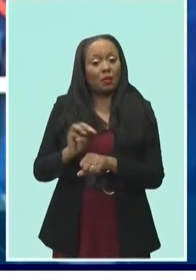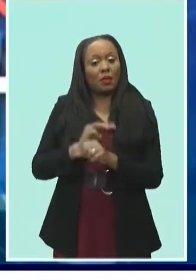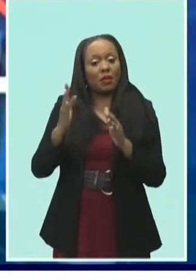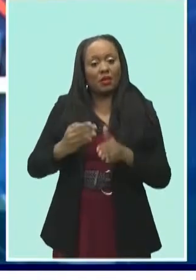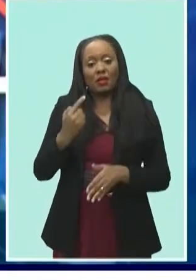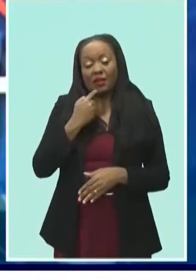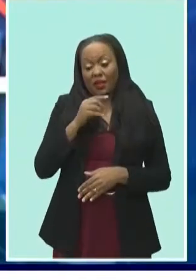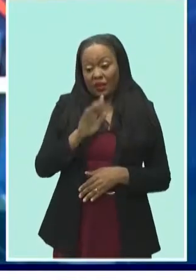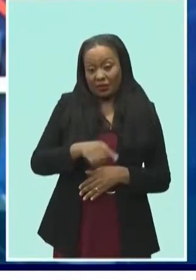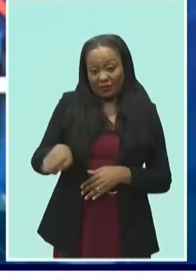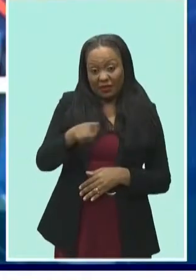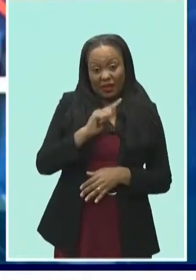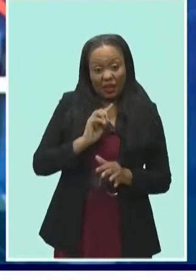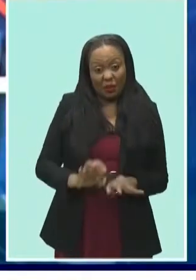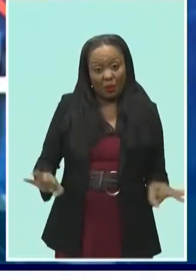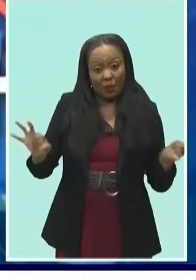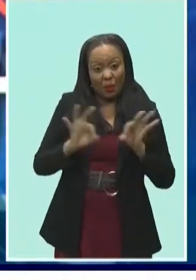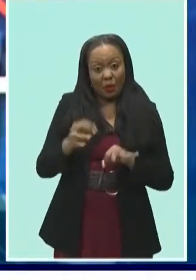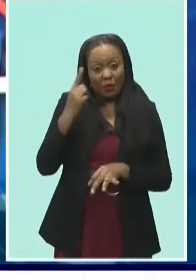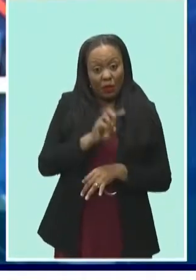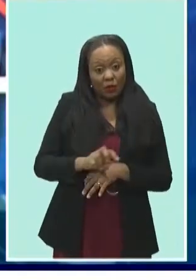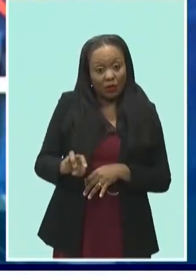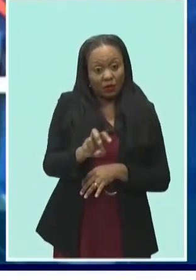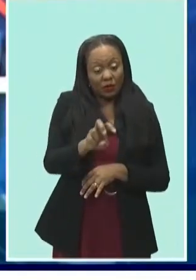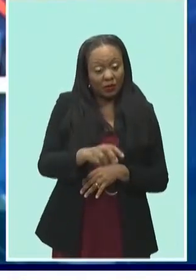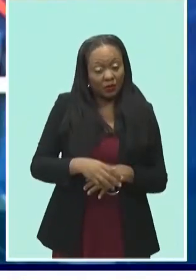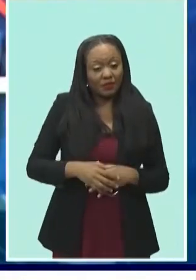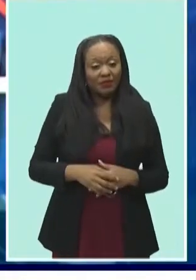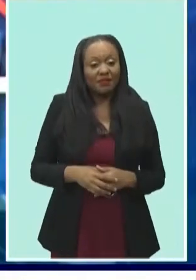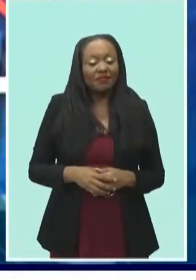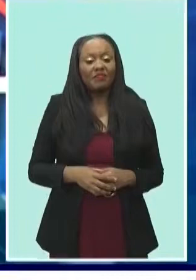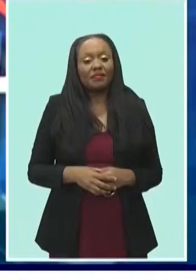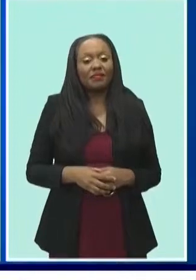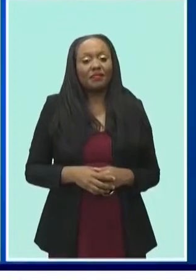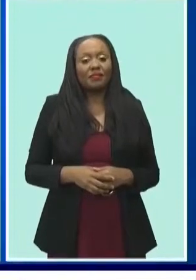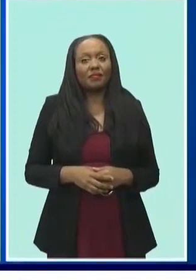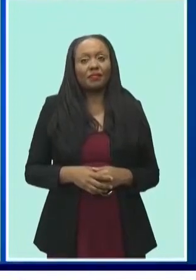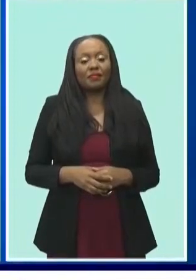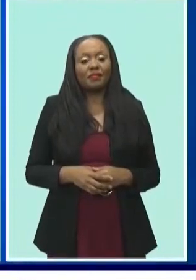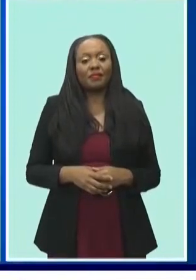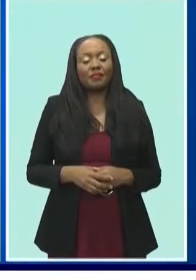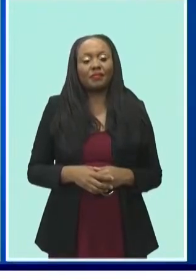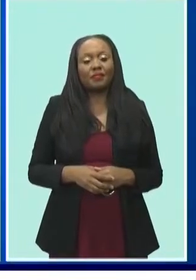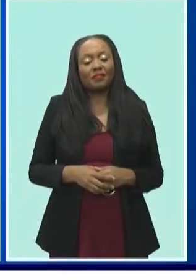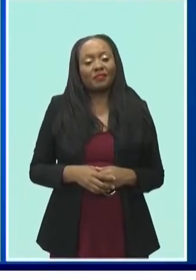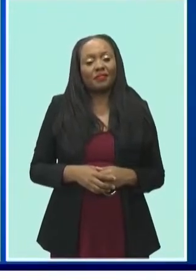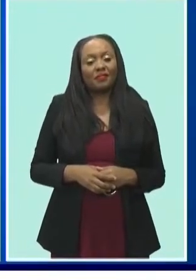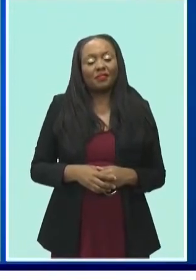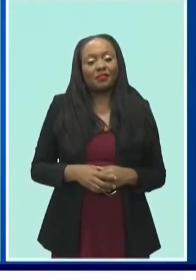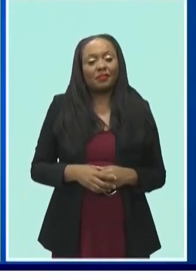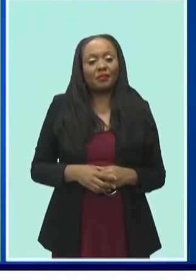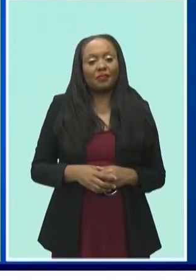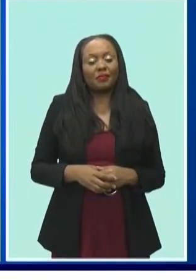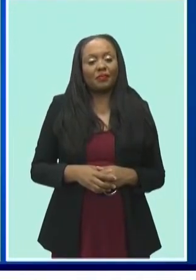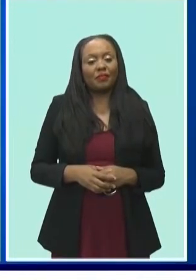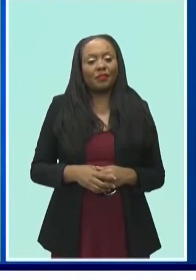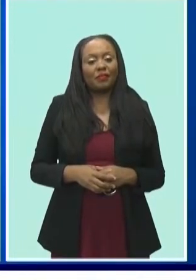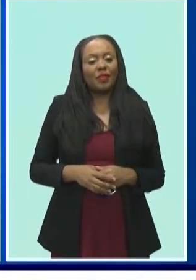play a critical role in the island's tourism industry. Take that